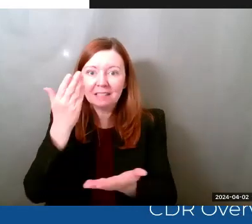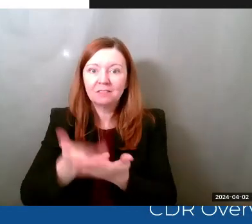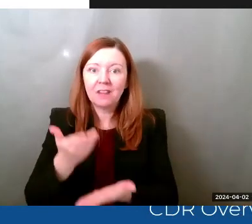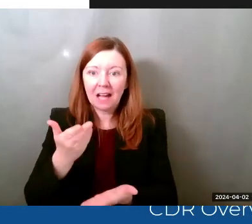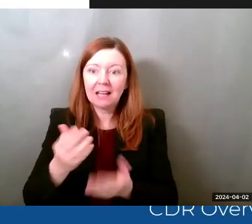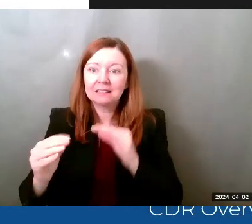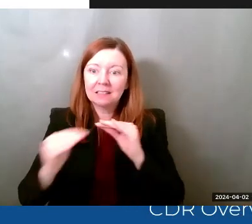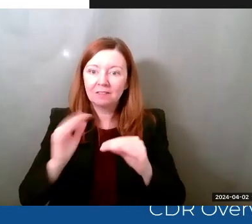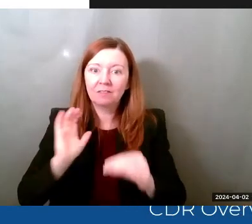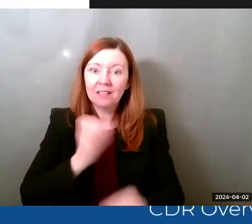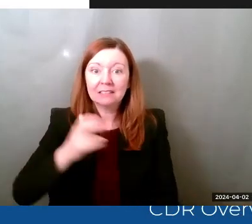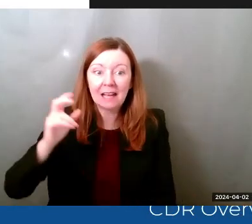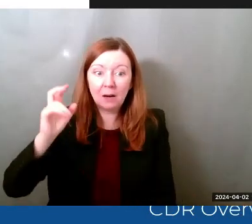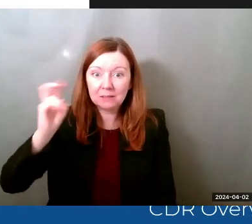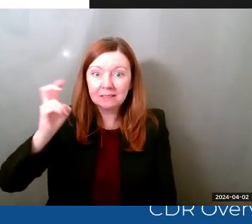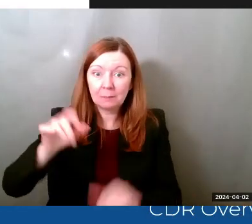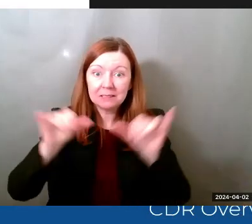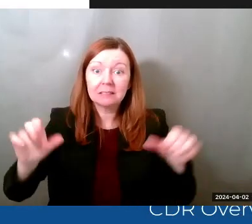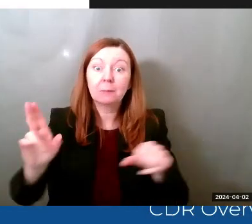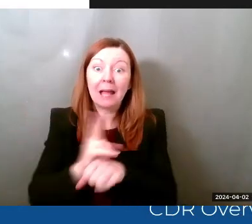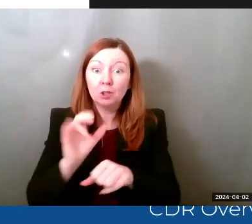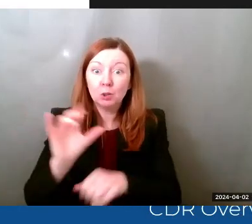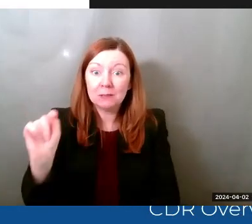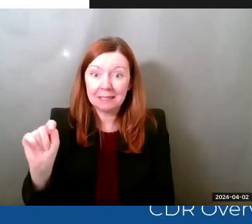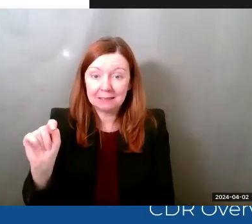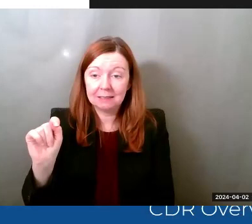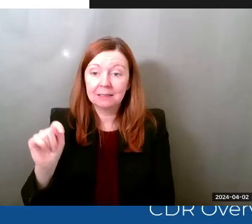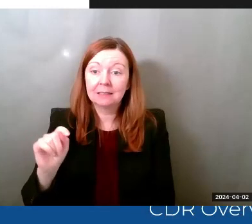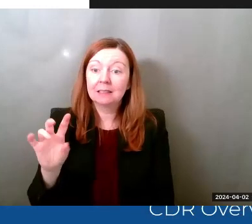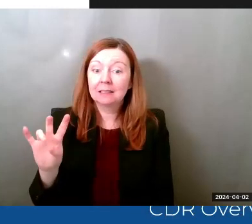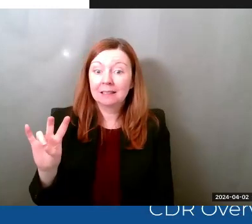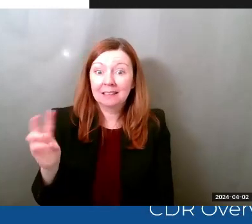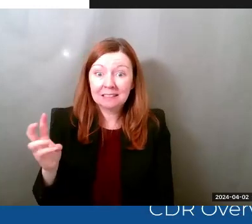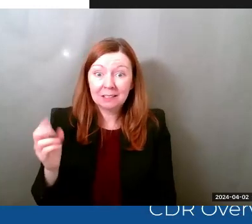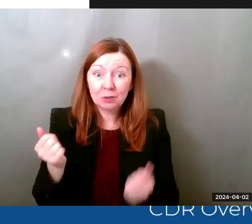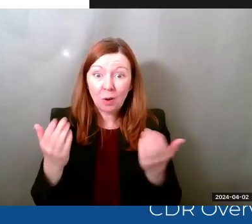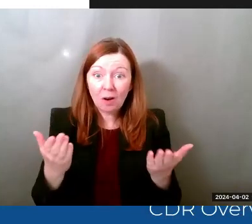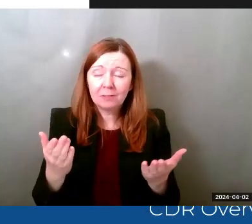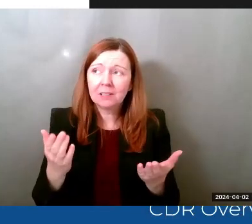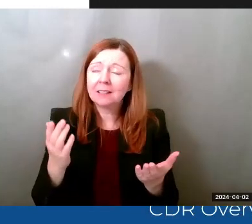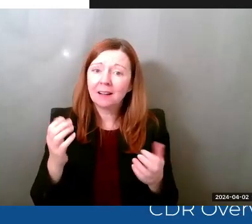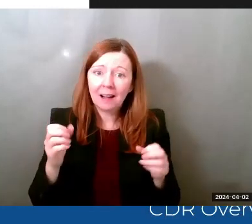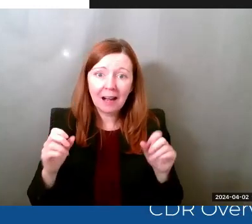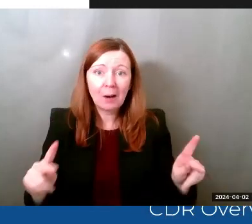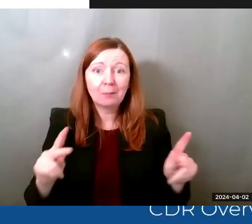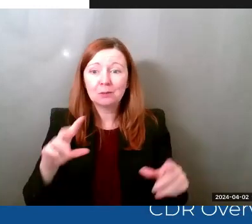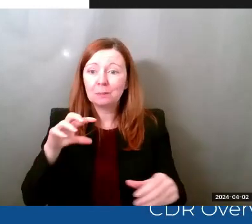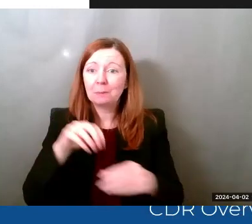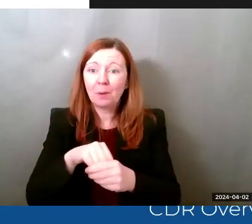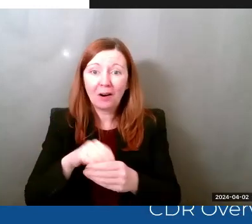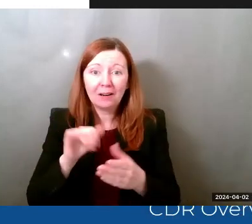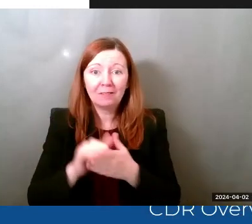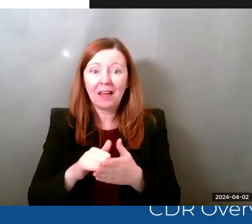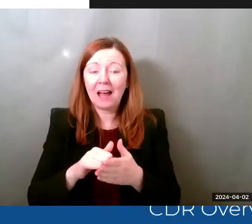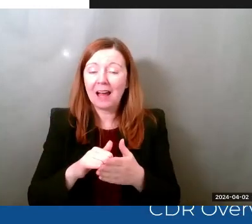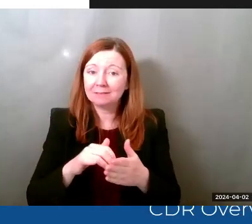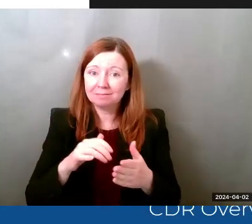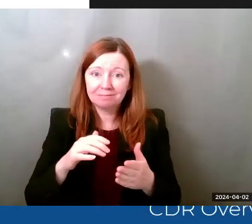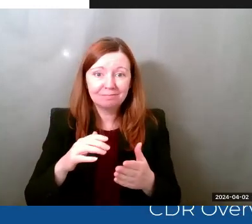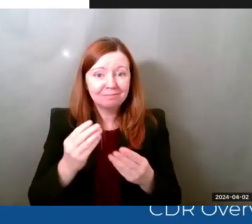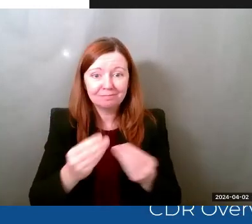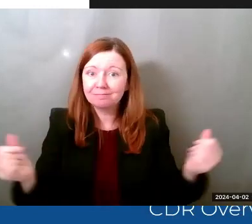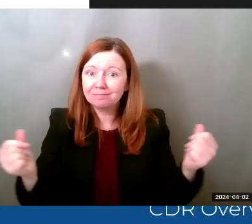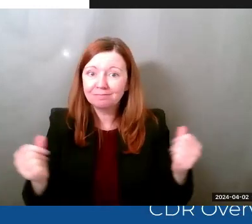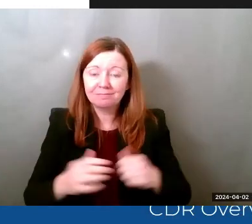and fix our transit system and use it. What the Sixers are offering is an opportunity to be a part of that puzzle.